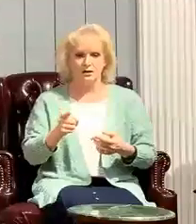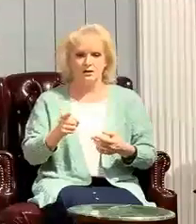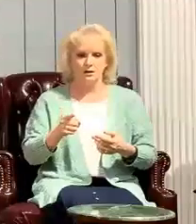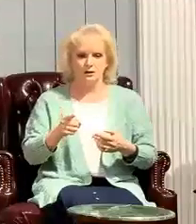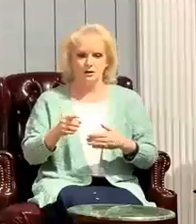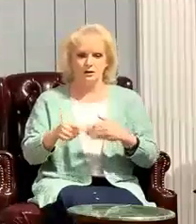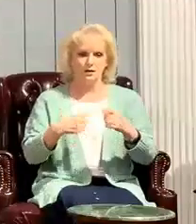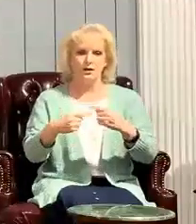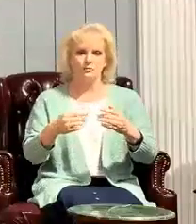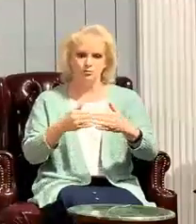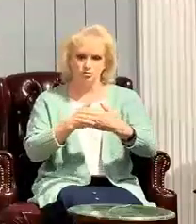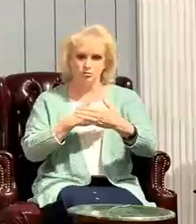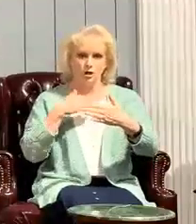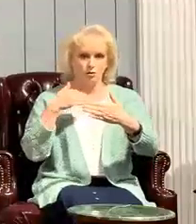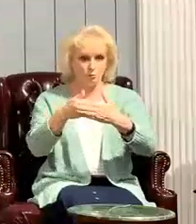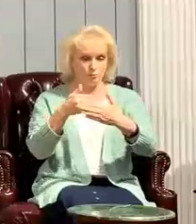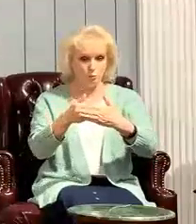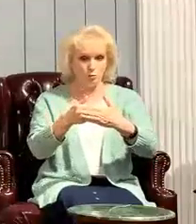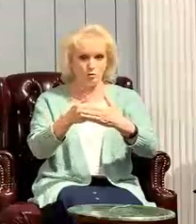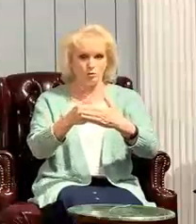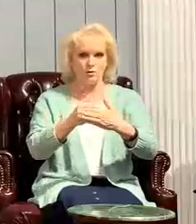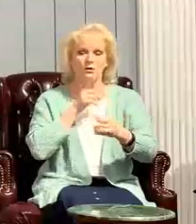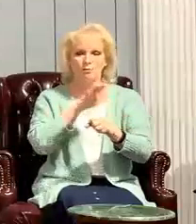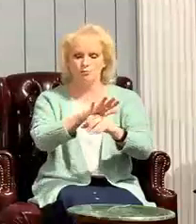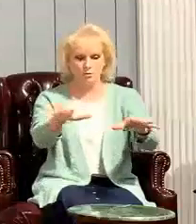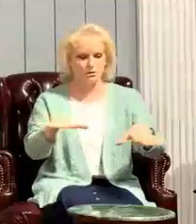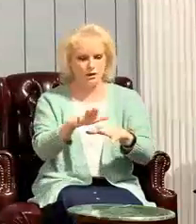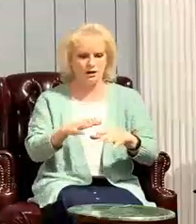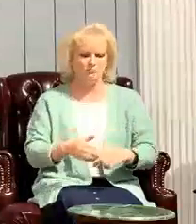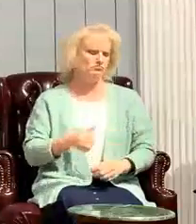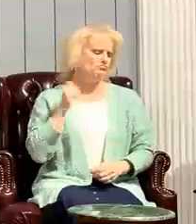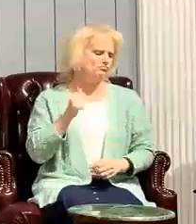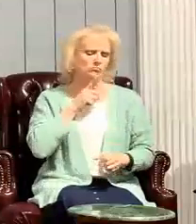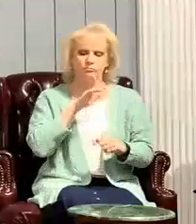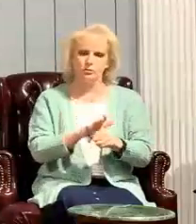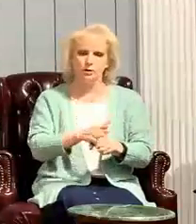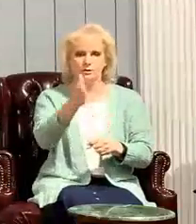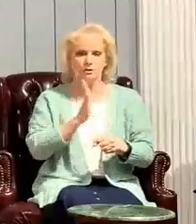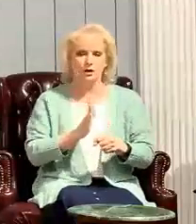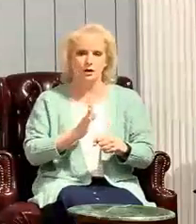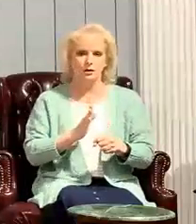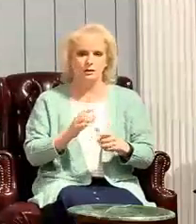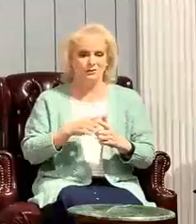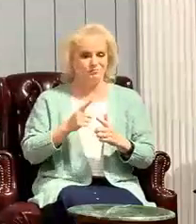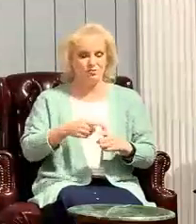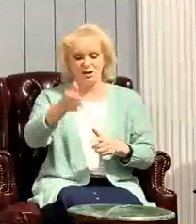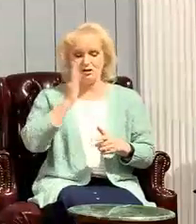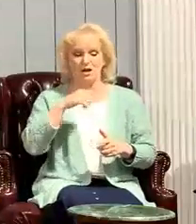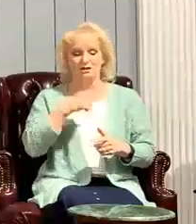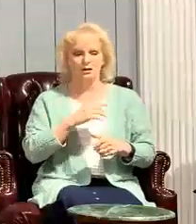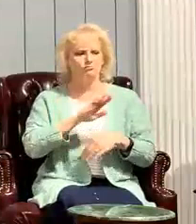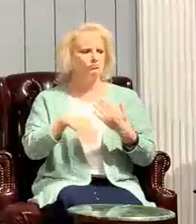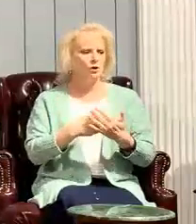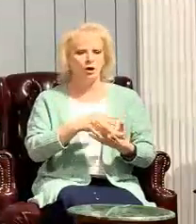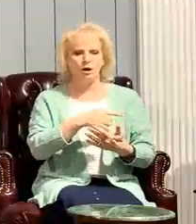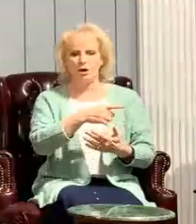border of the promised land in Kadesh Barnea, and they rejected the promise of God at that place, then God determined that all of them that were old